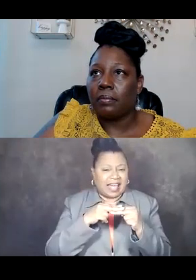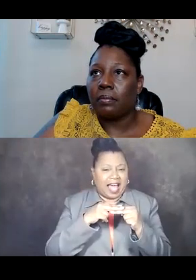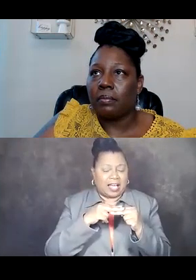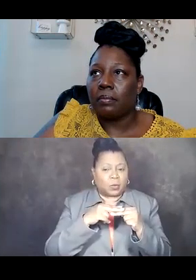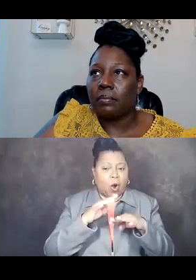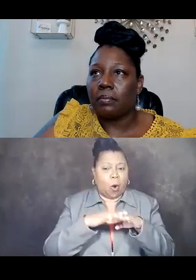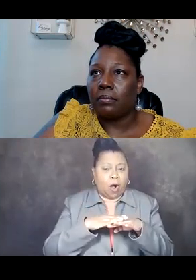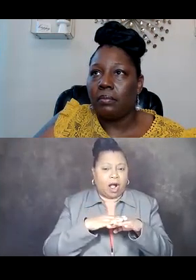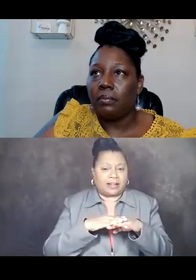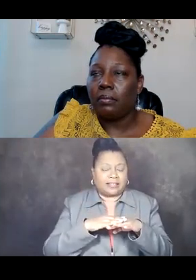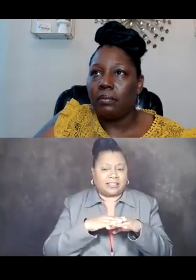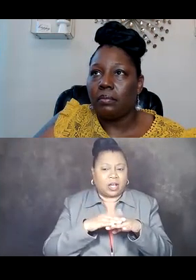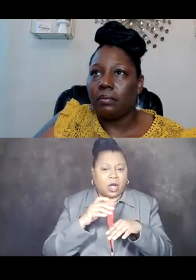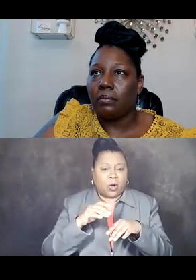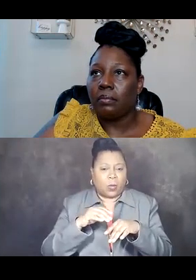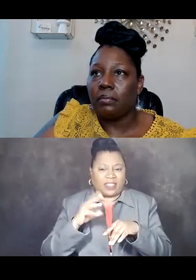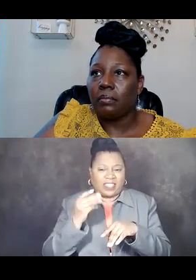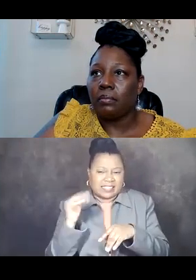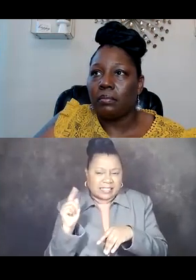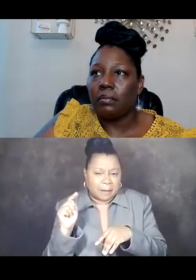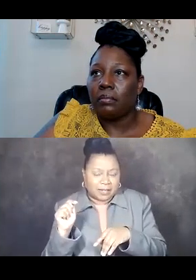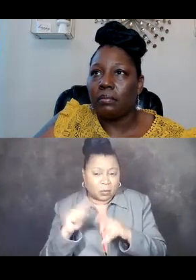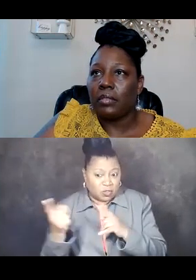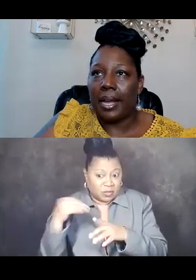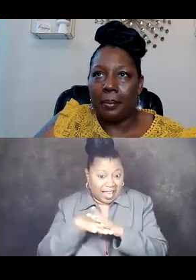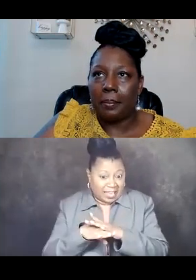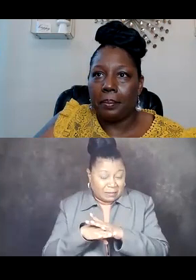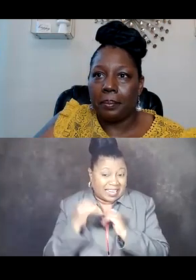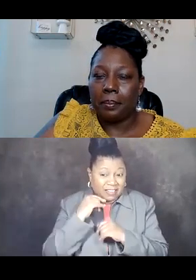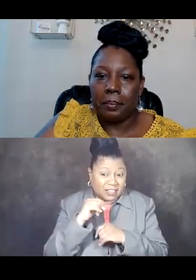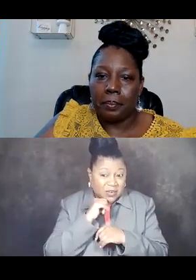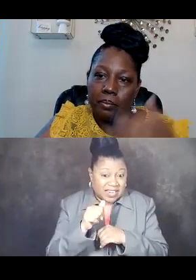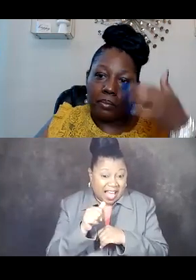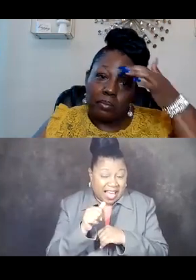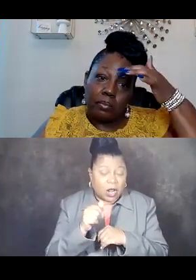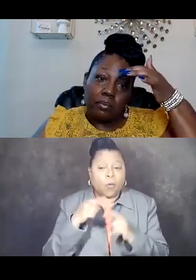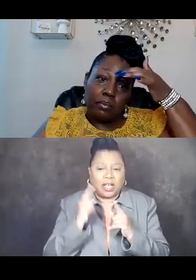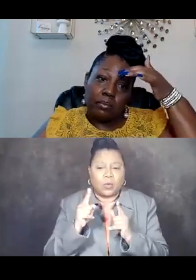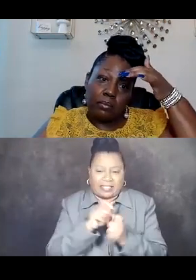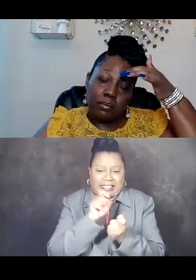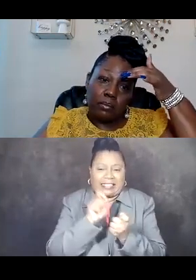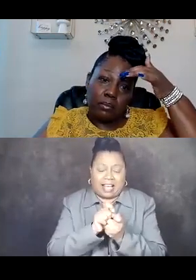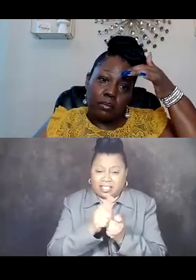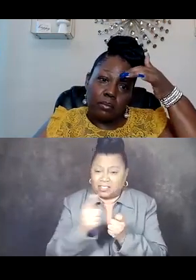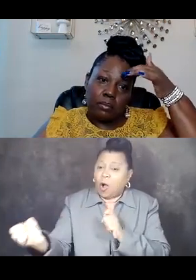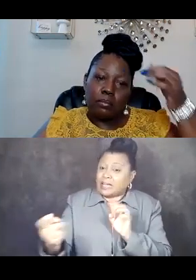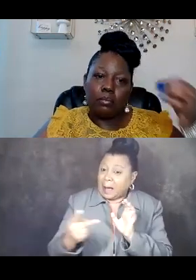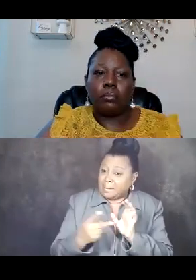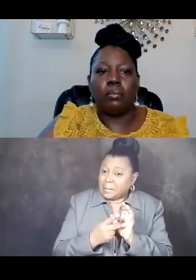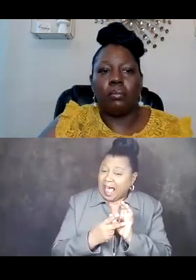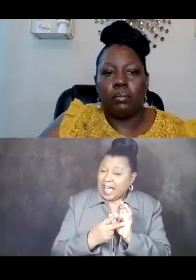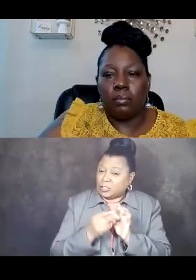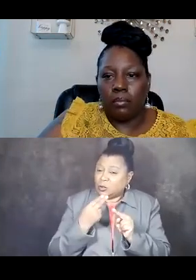the WIOA Summit where you came in. If they're not currently there, we will definitely, y'all come back in a little